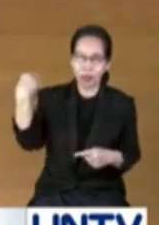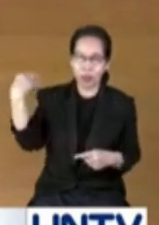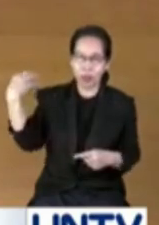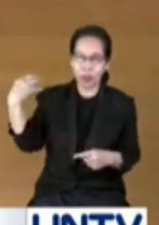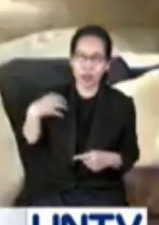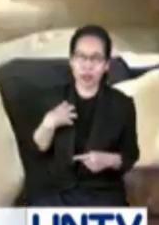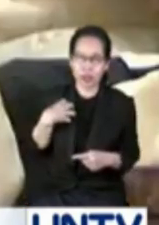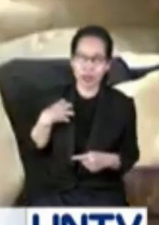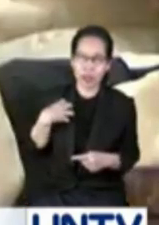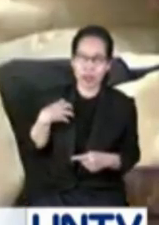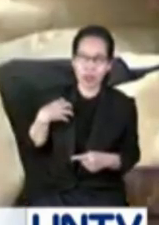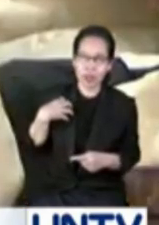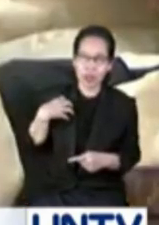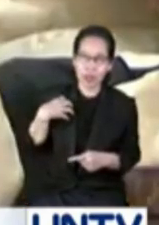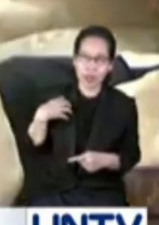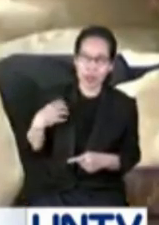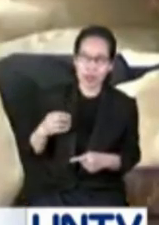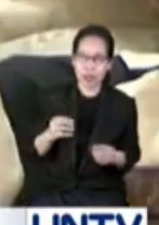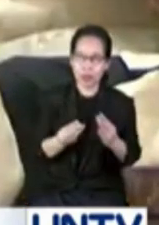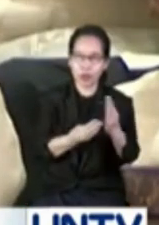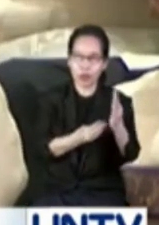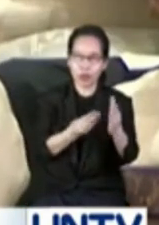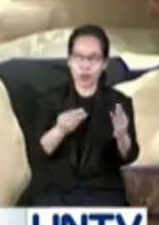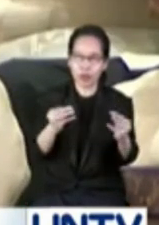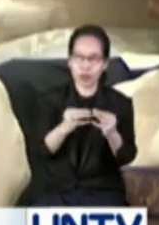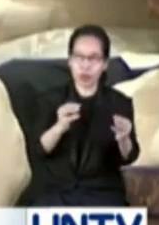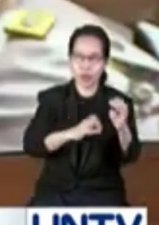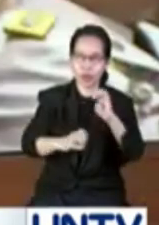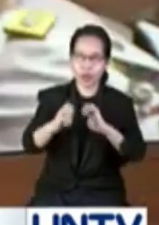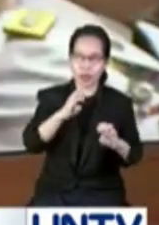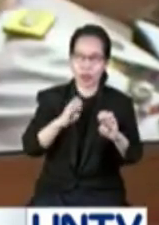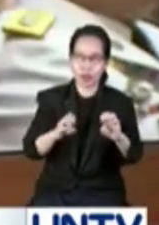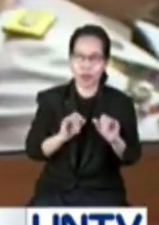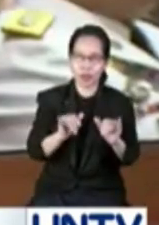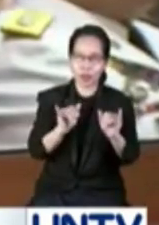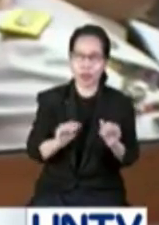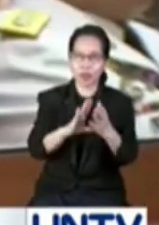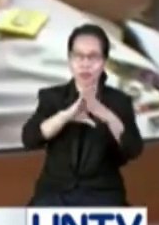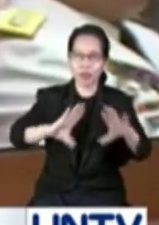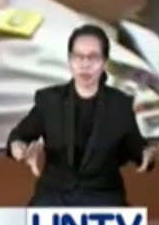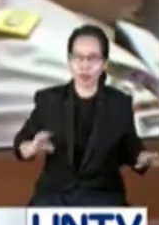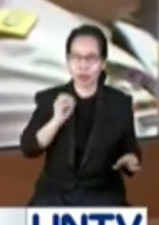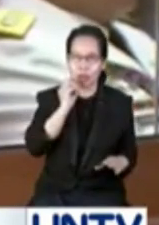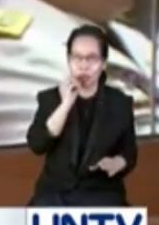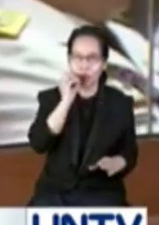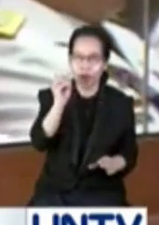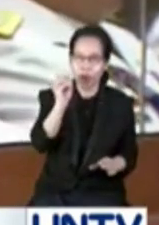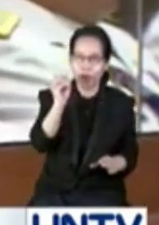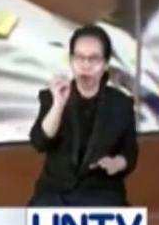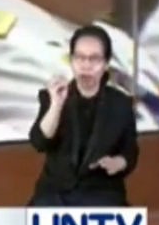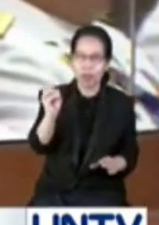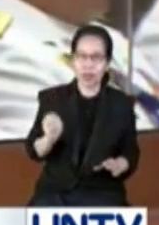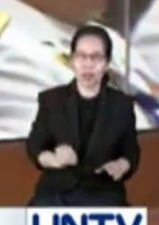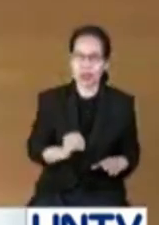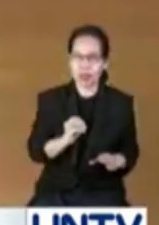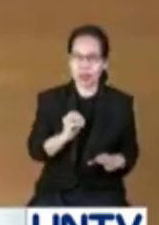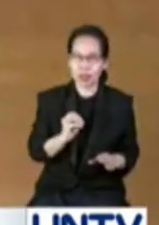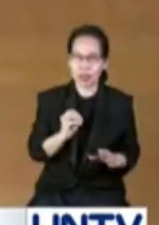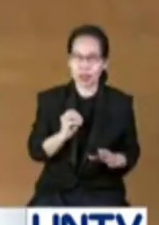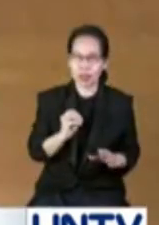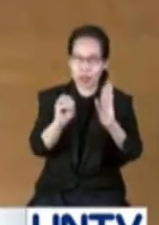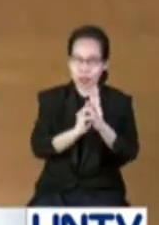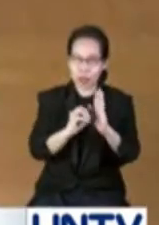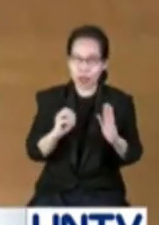and modernized to be more effective in maintaining peace and order and in defending our sovereignty. We fully support